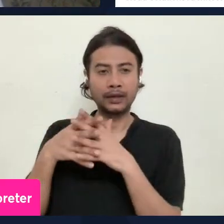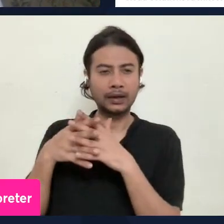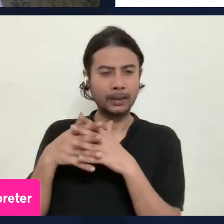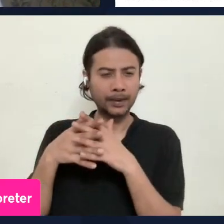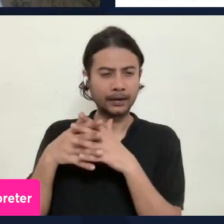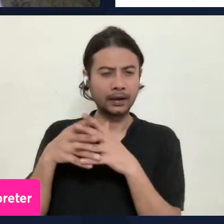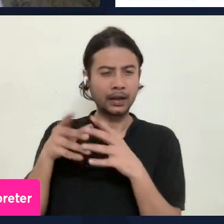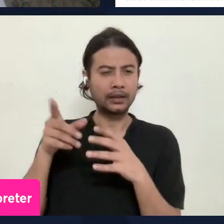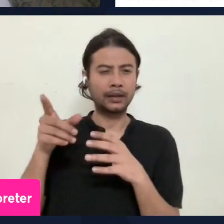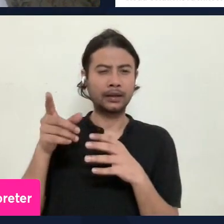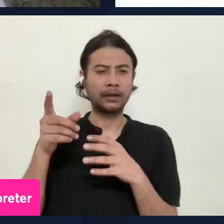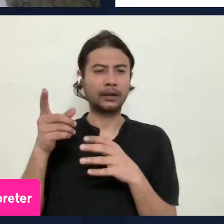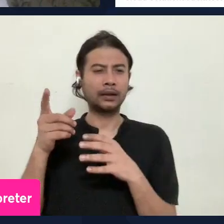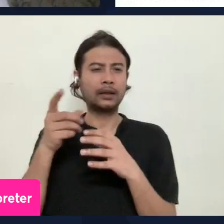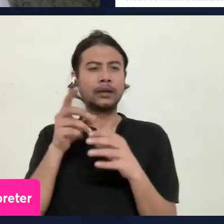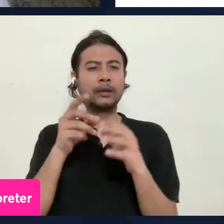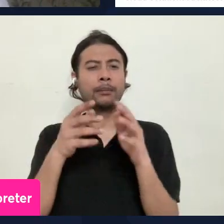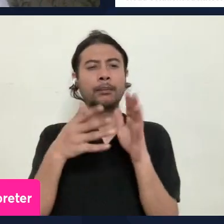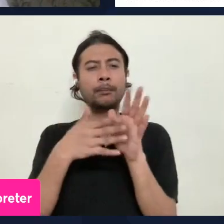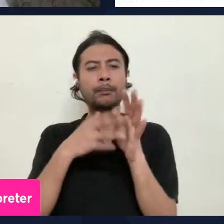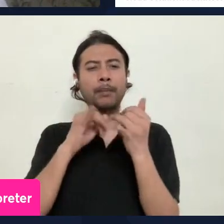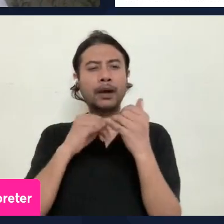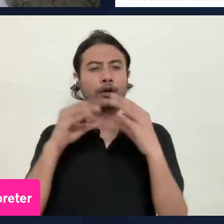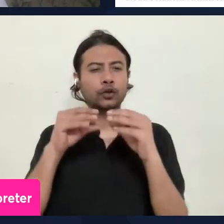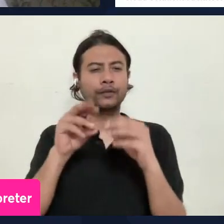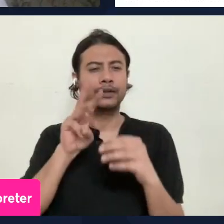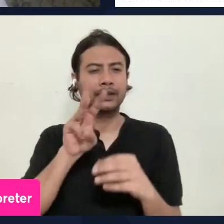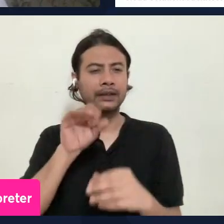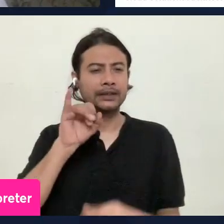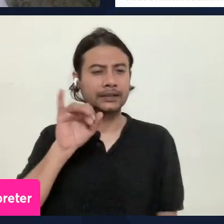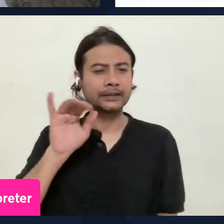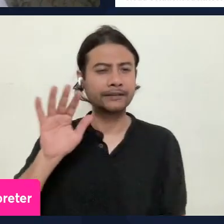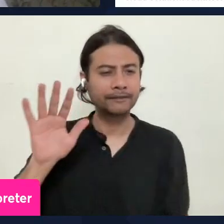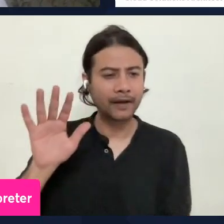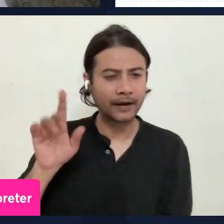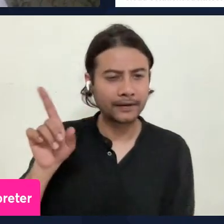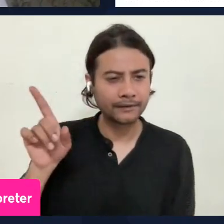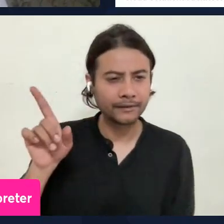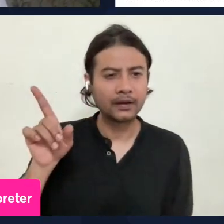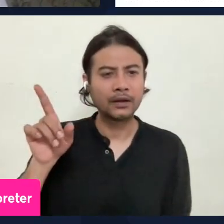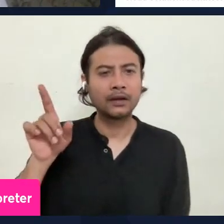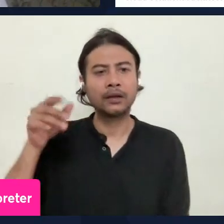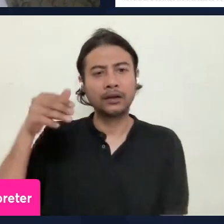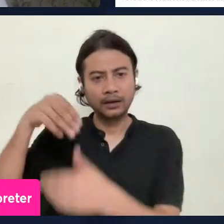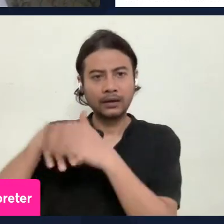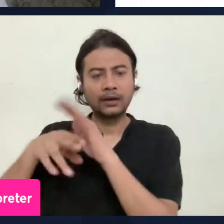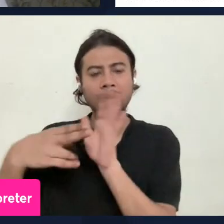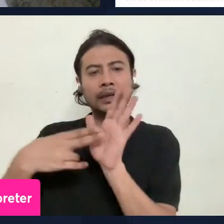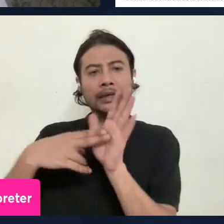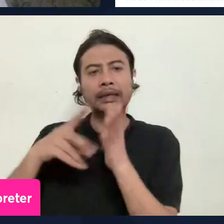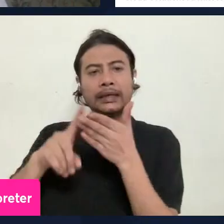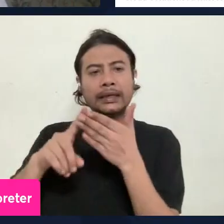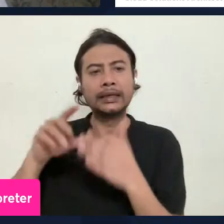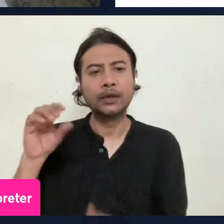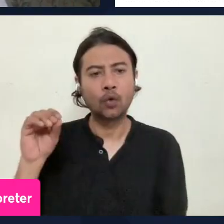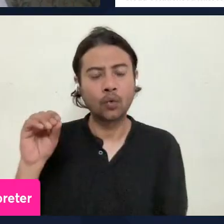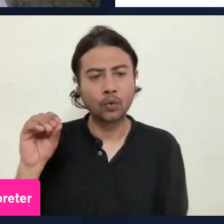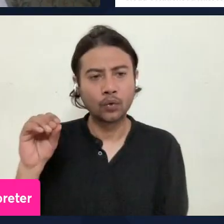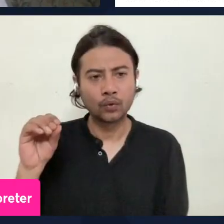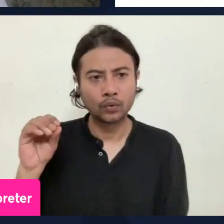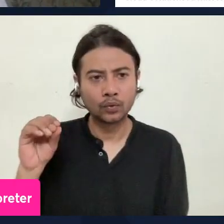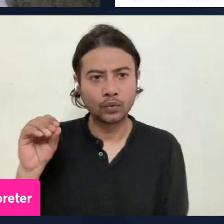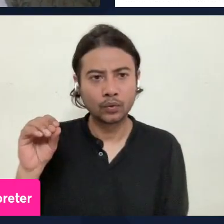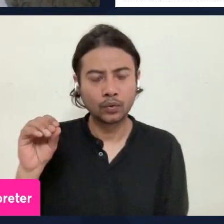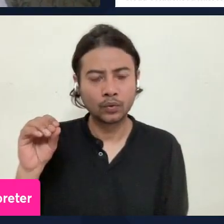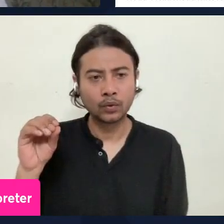for Microsoft 365 called Neo. So Neo is a customized connector which NetApp has built for customers